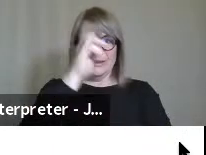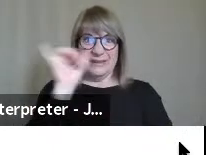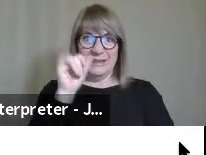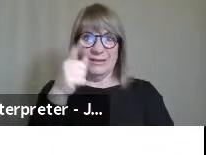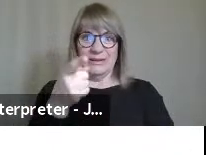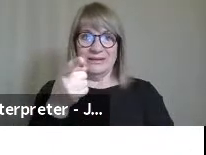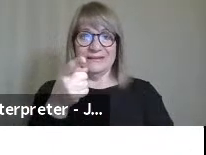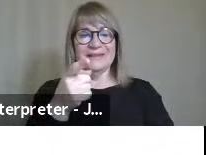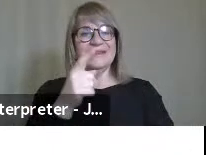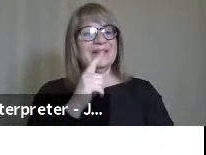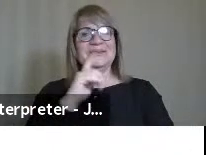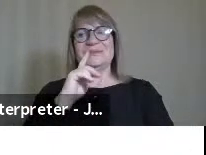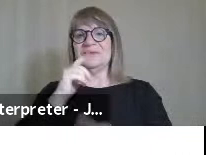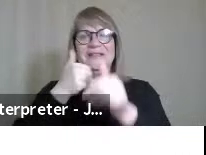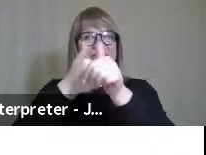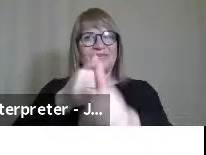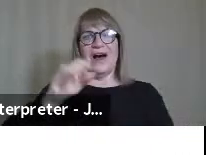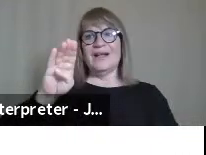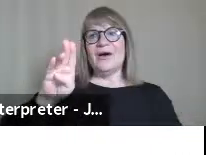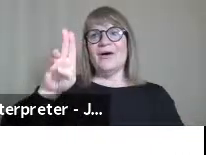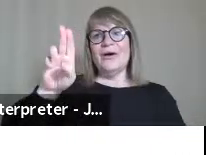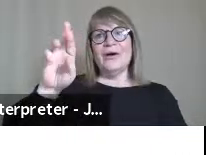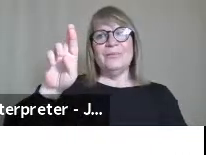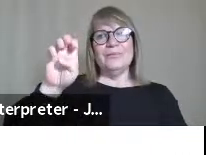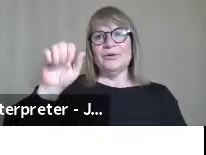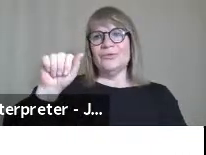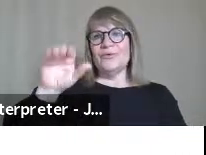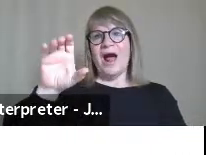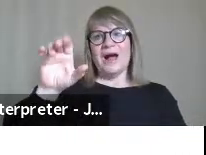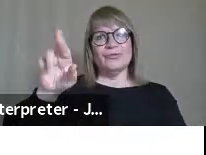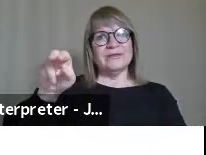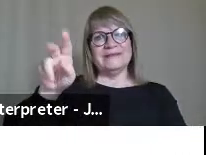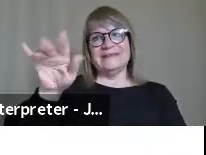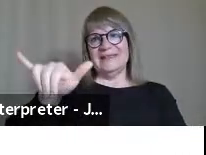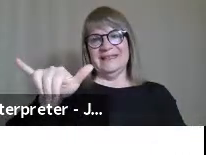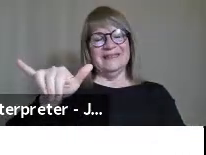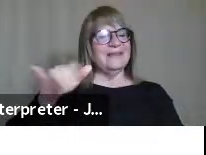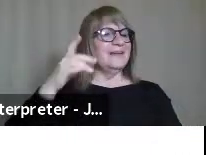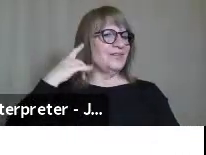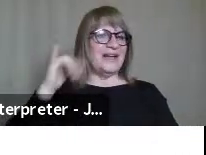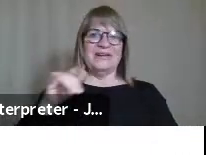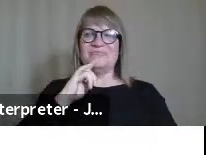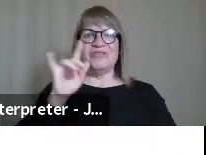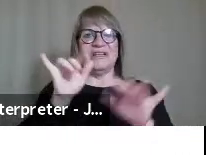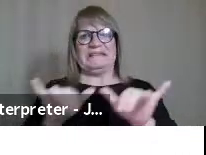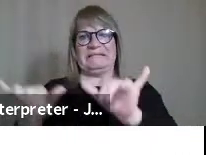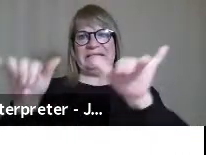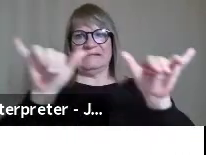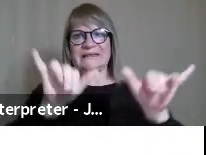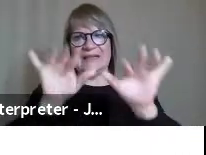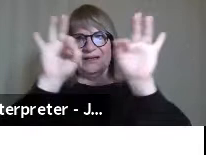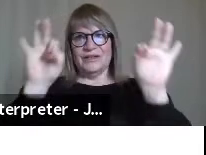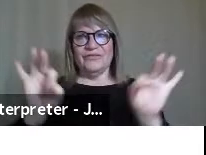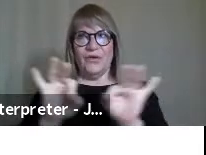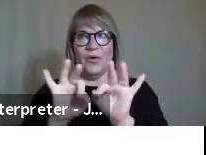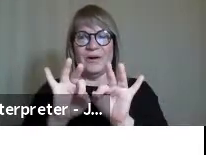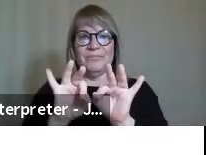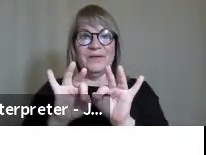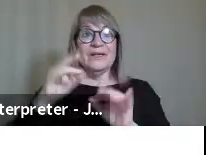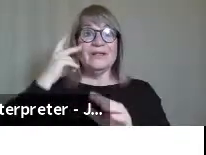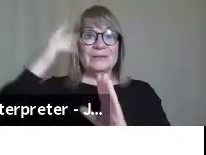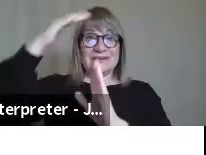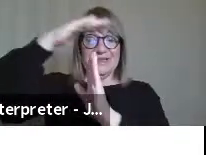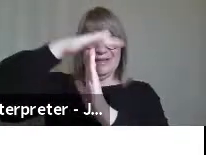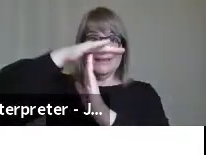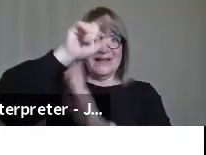bureaucratized processes in california and so this is a very standard form where they can collect at the top you can see the